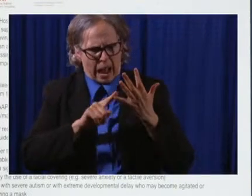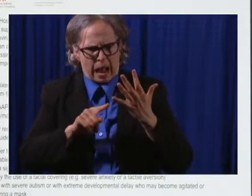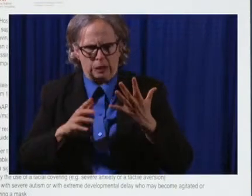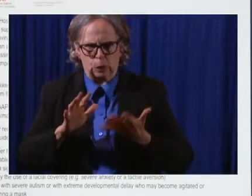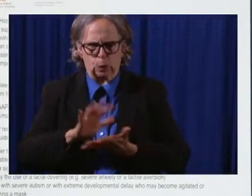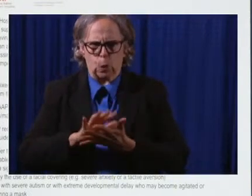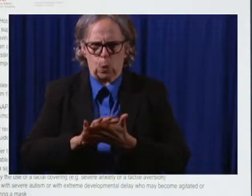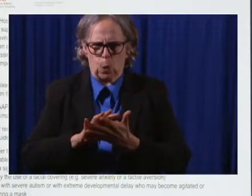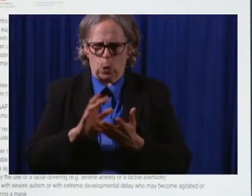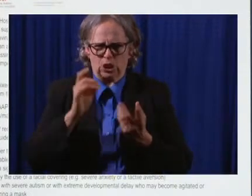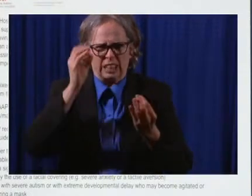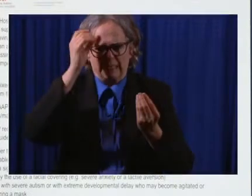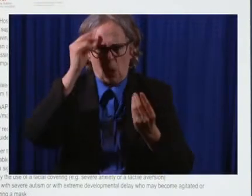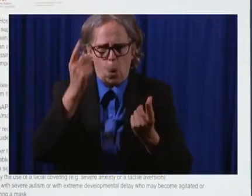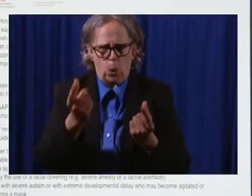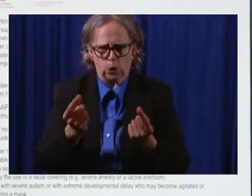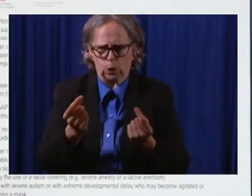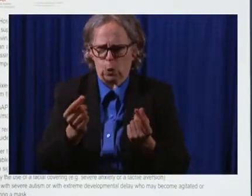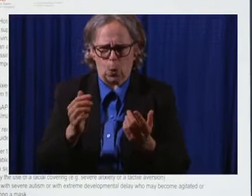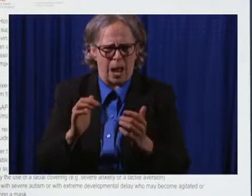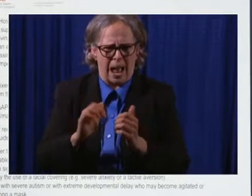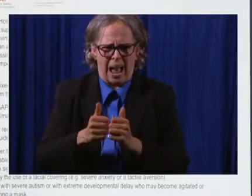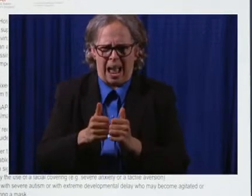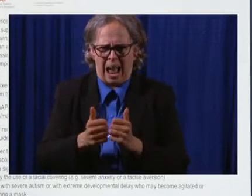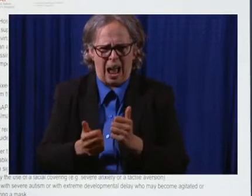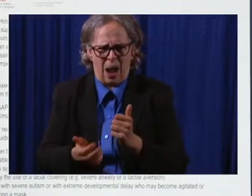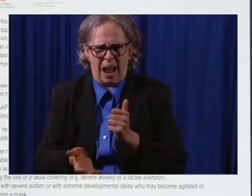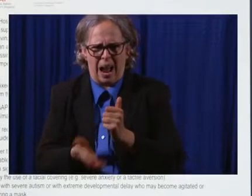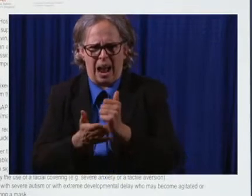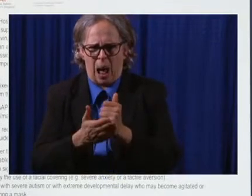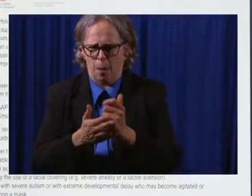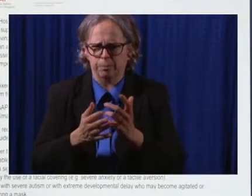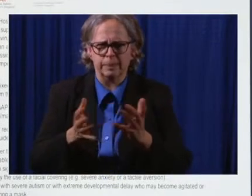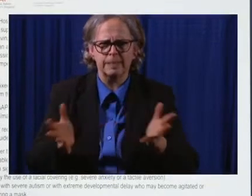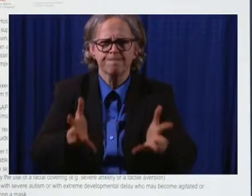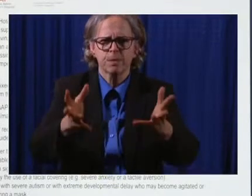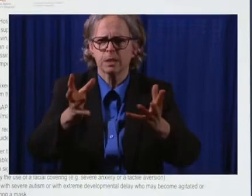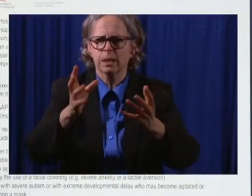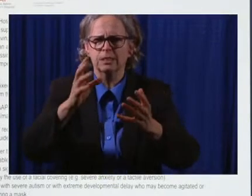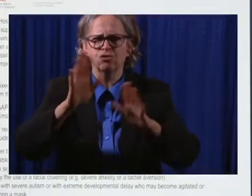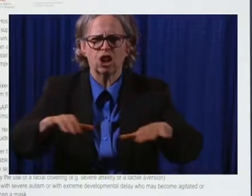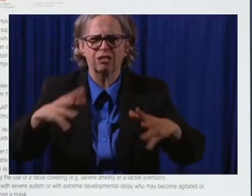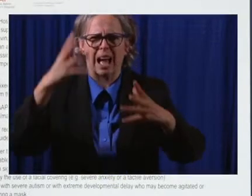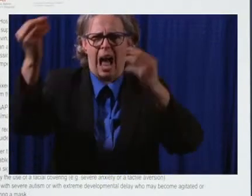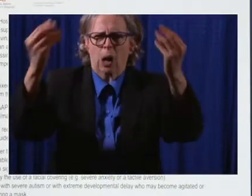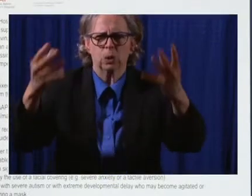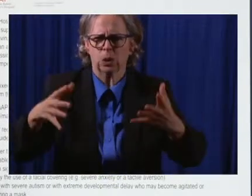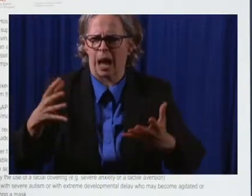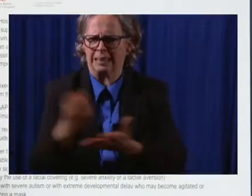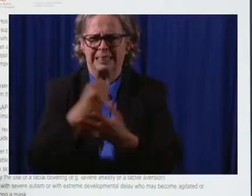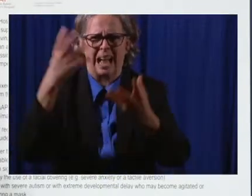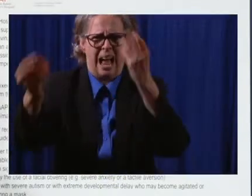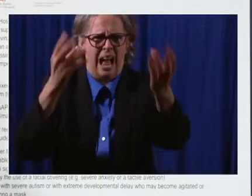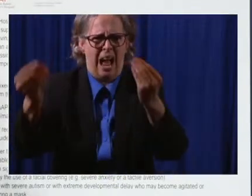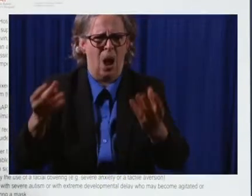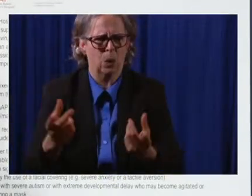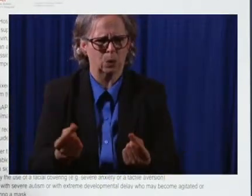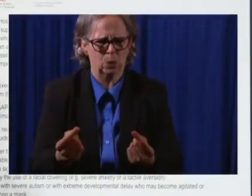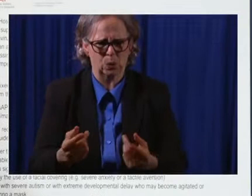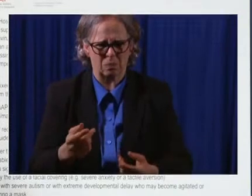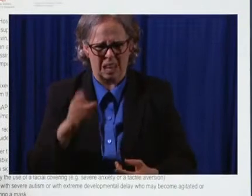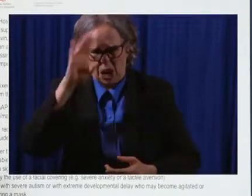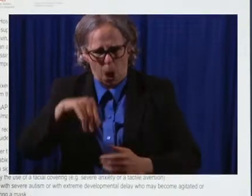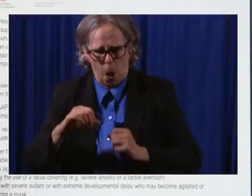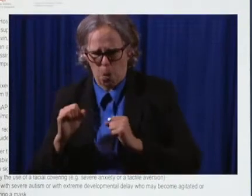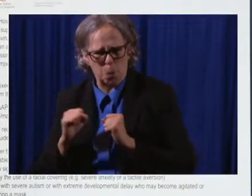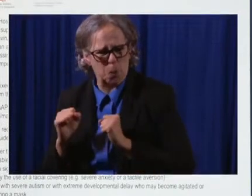at getting their kids outside as much as humanly possible. we got tough Ohio winters, but our Septembers